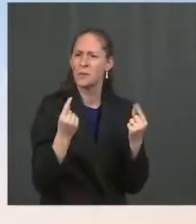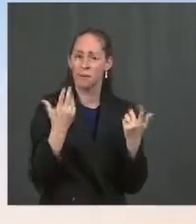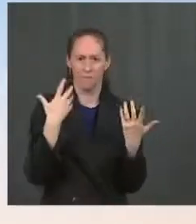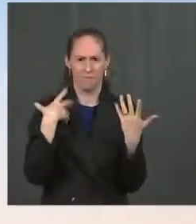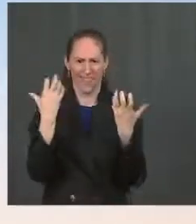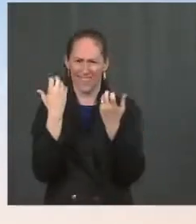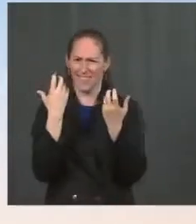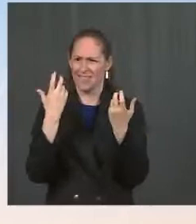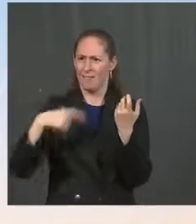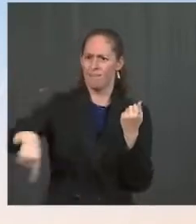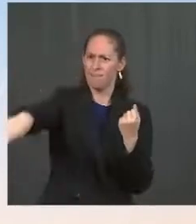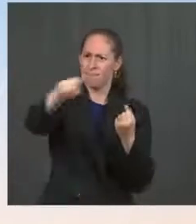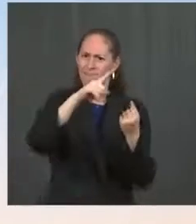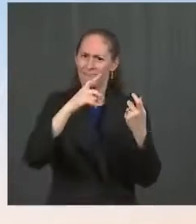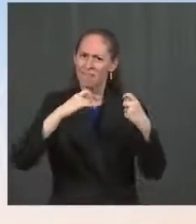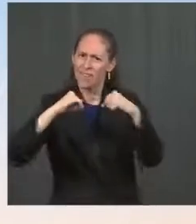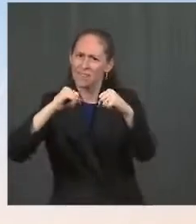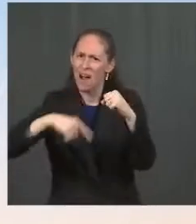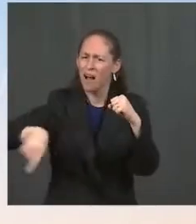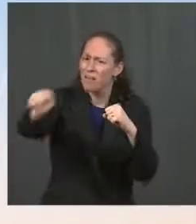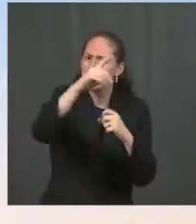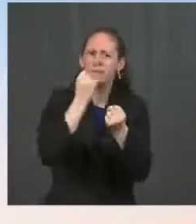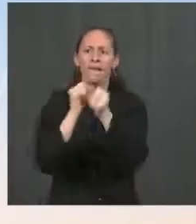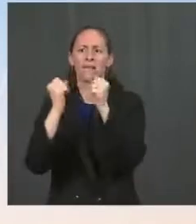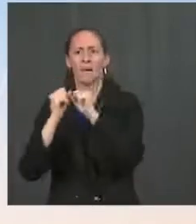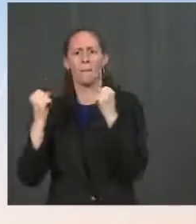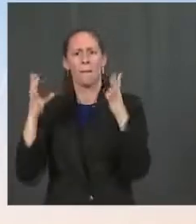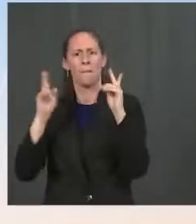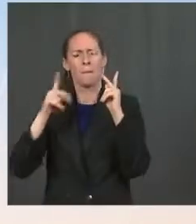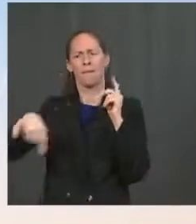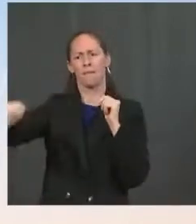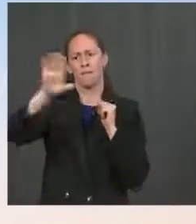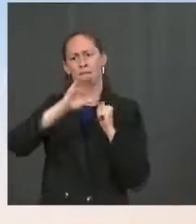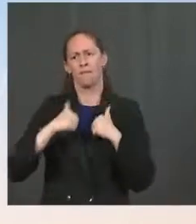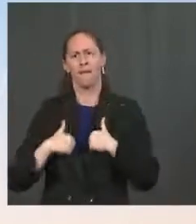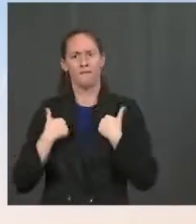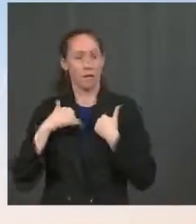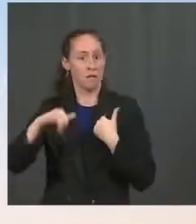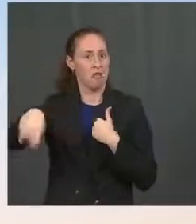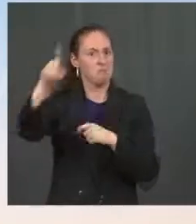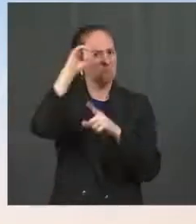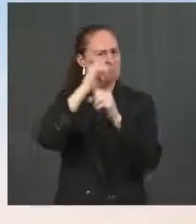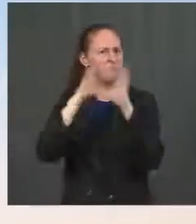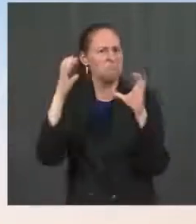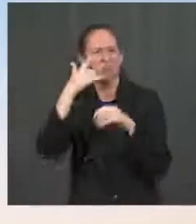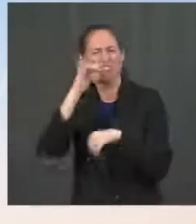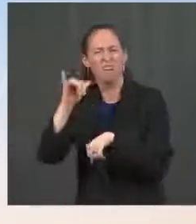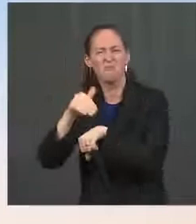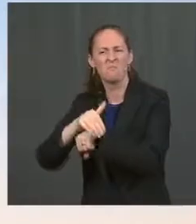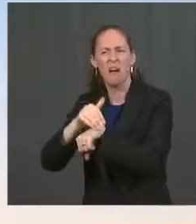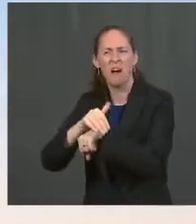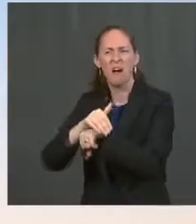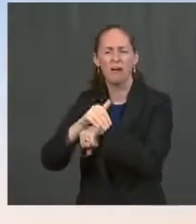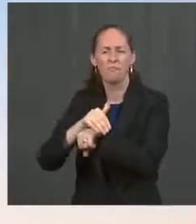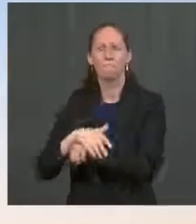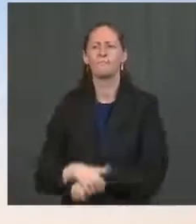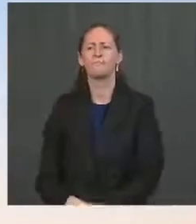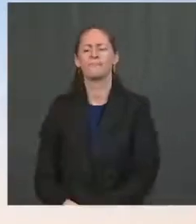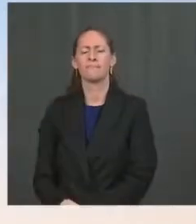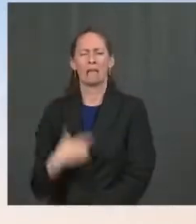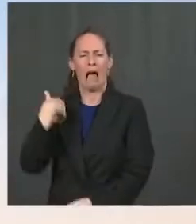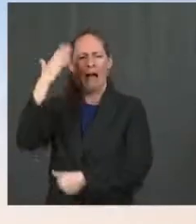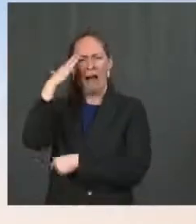more people. And that's what the American people can expect to hear from him today. What he will also acknowledge, and I don't know if you were touching on this or attempting to touch on this, is